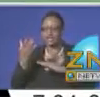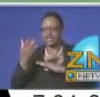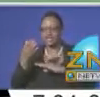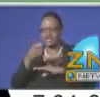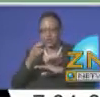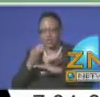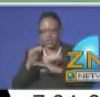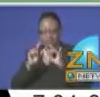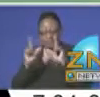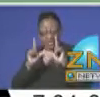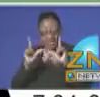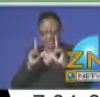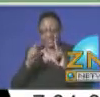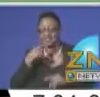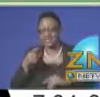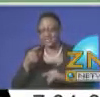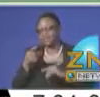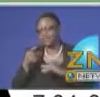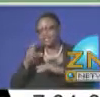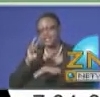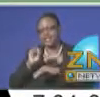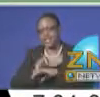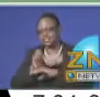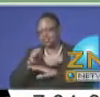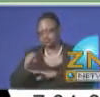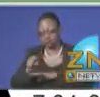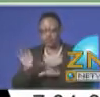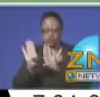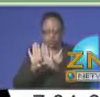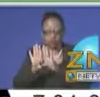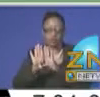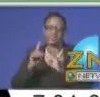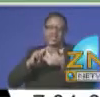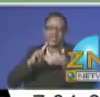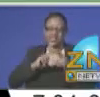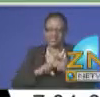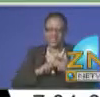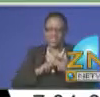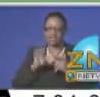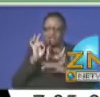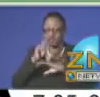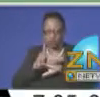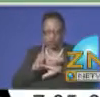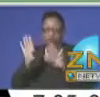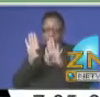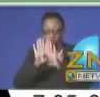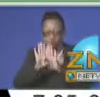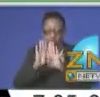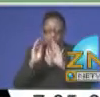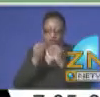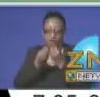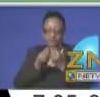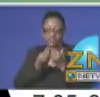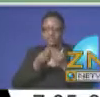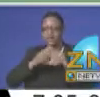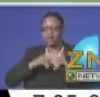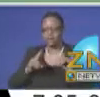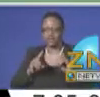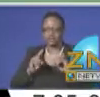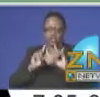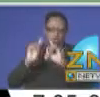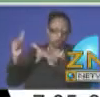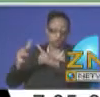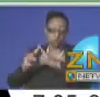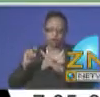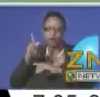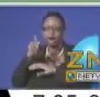in Oaksfield and a second location in Freeport at the Comelvin Complex. For the immediate future, the customers can still use the Palmdale CTO